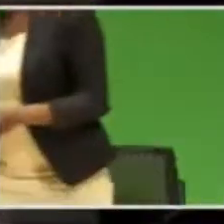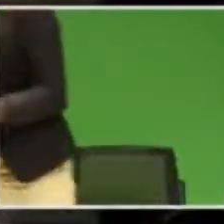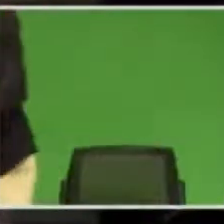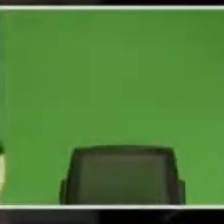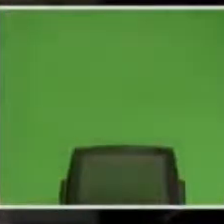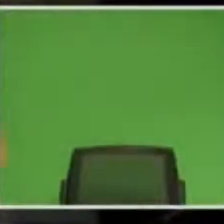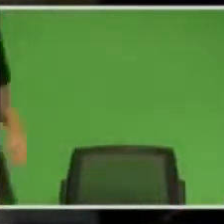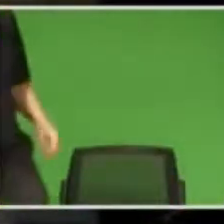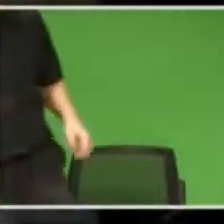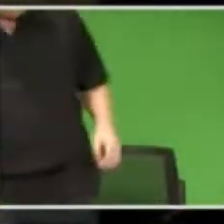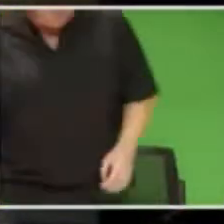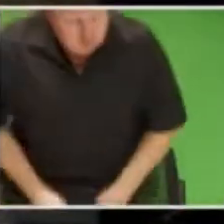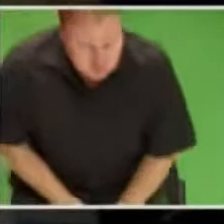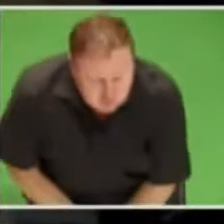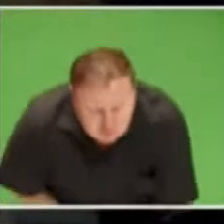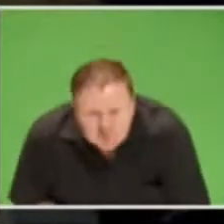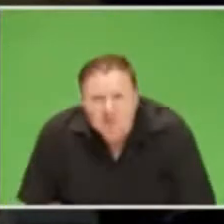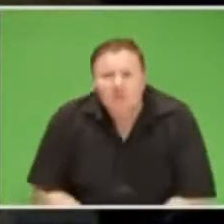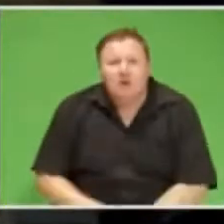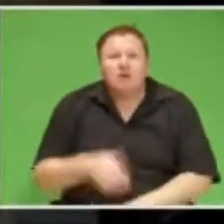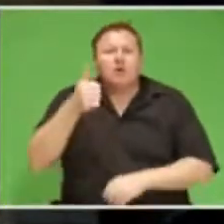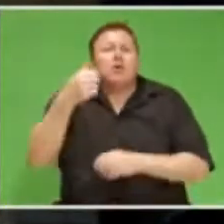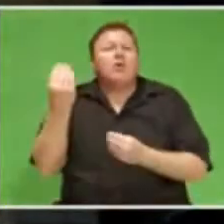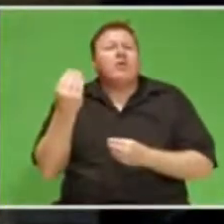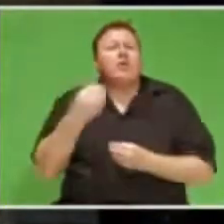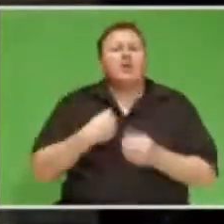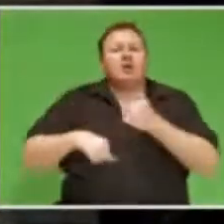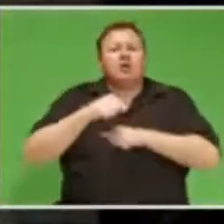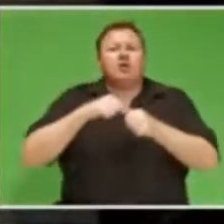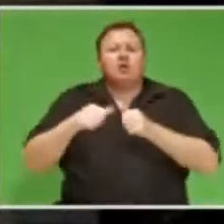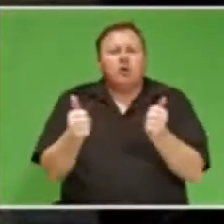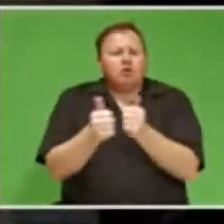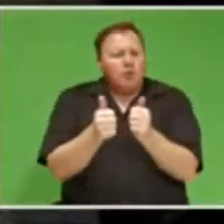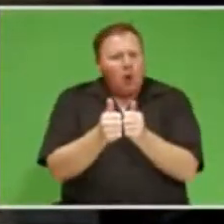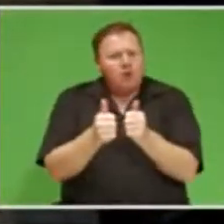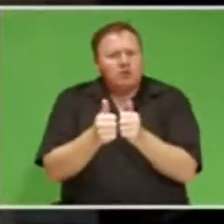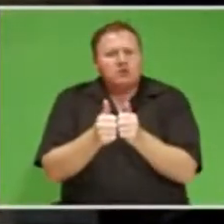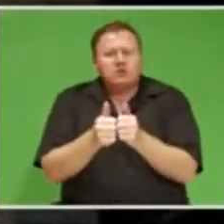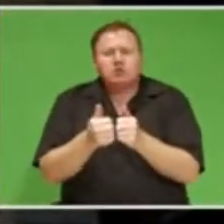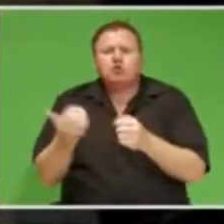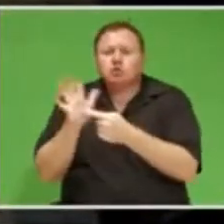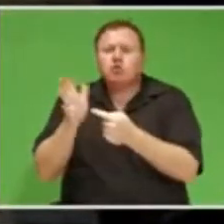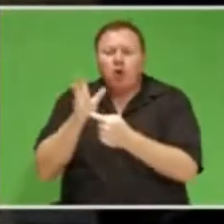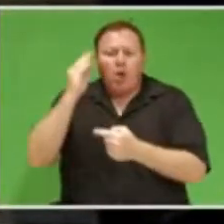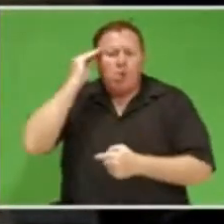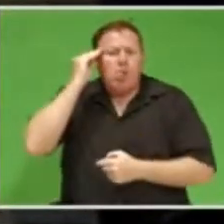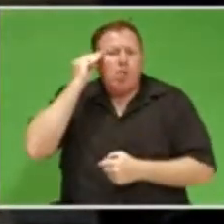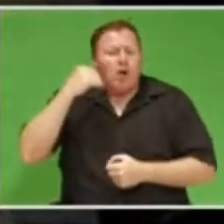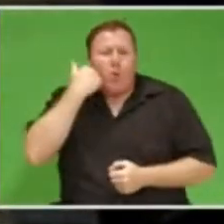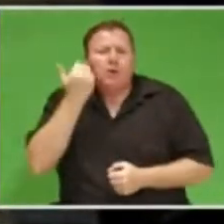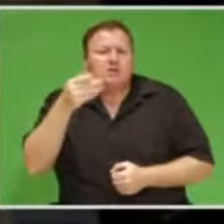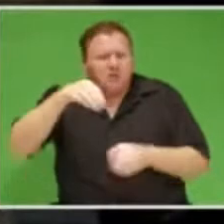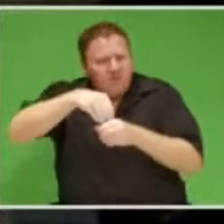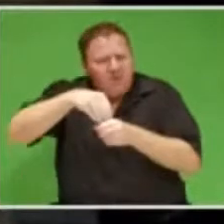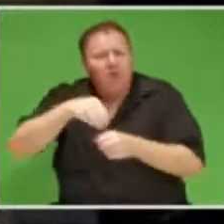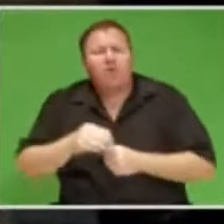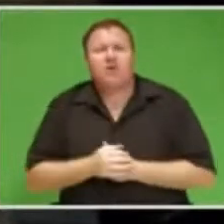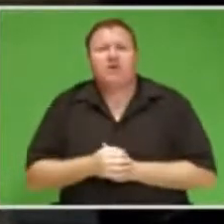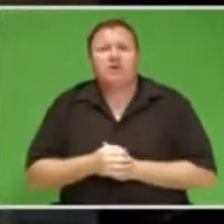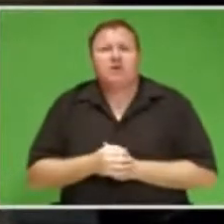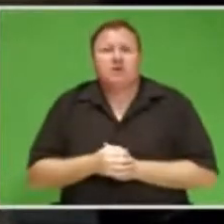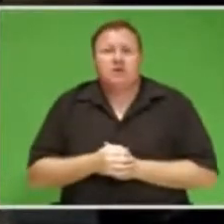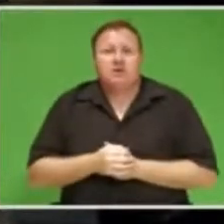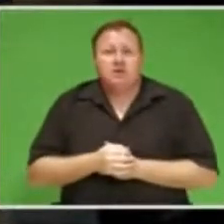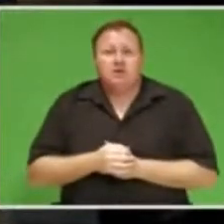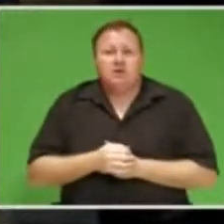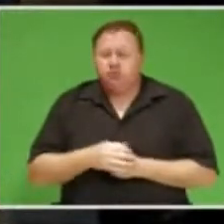the social partners have expressed their intention. And I've been talking to them up till